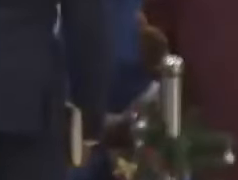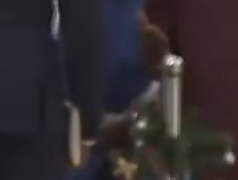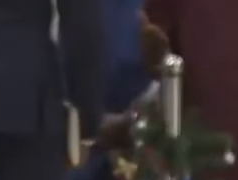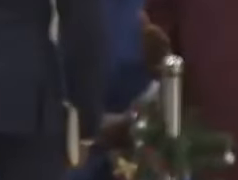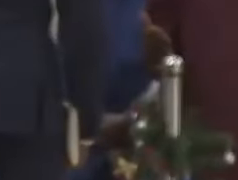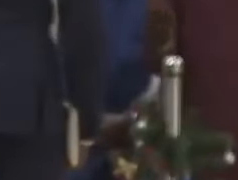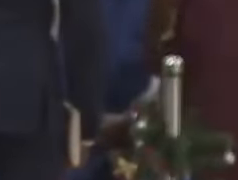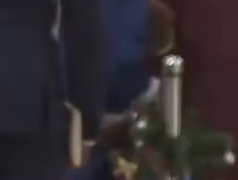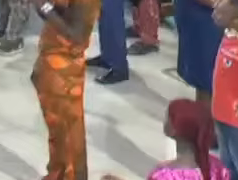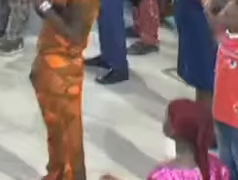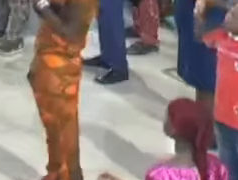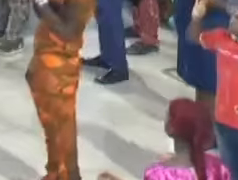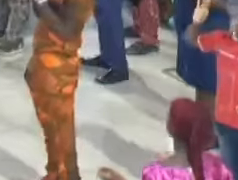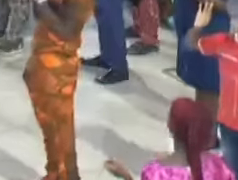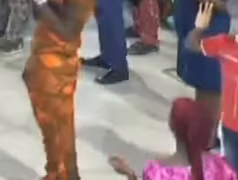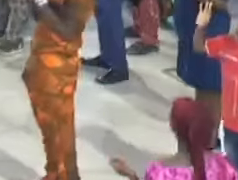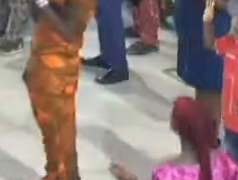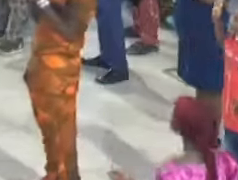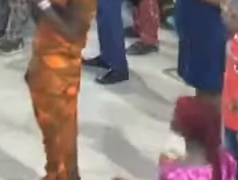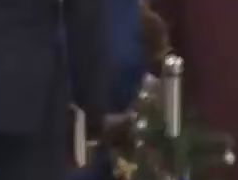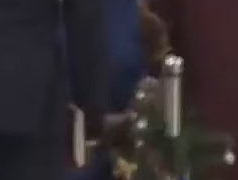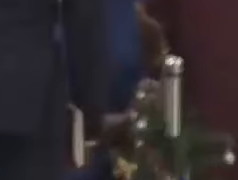He shall be well with you.